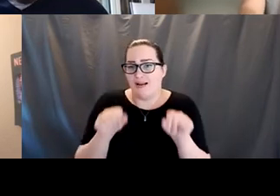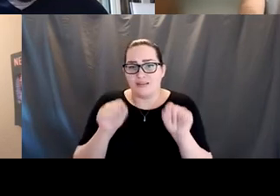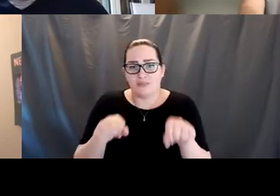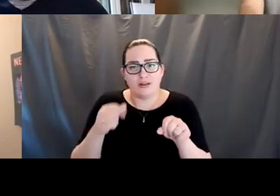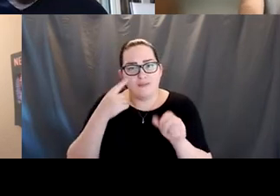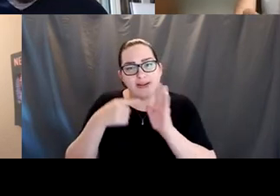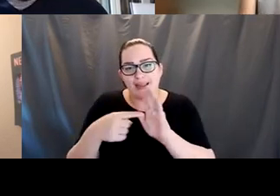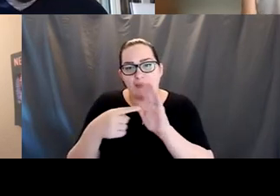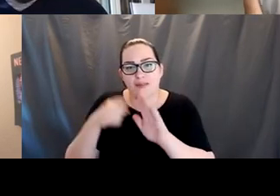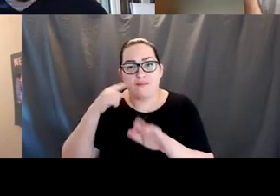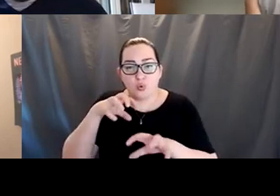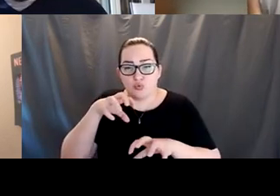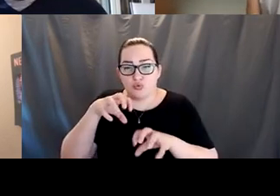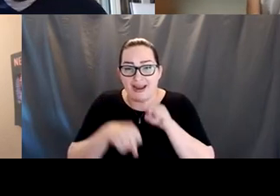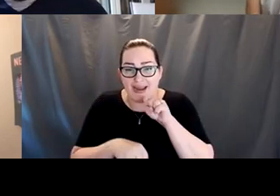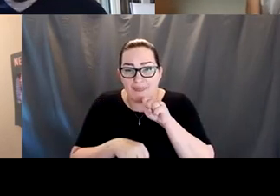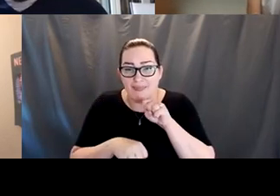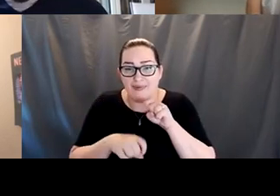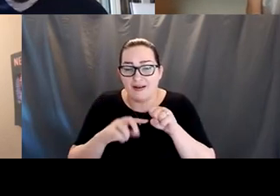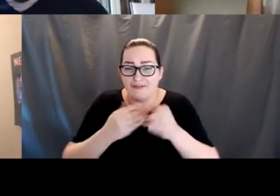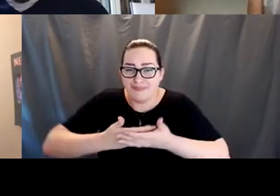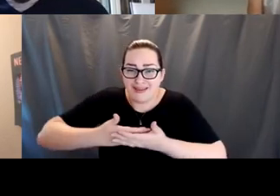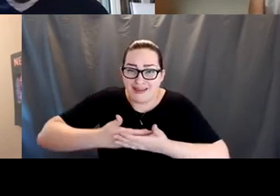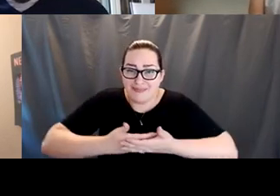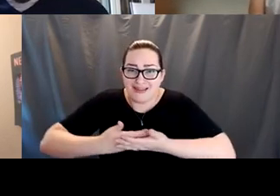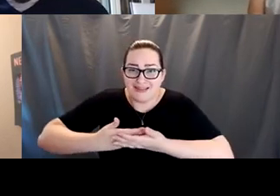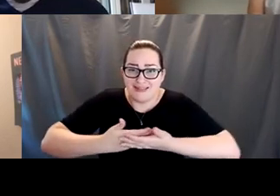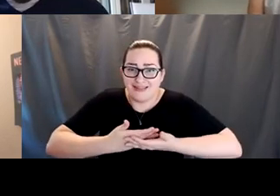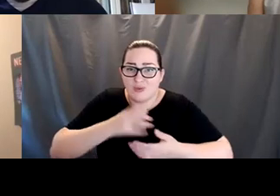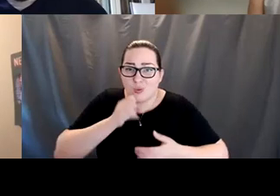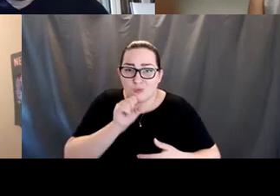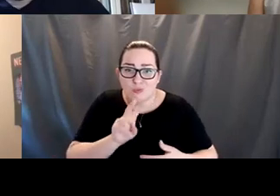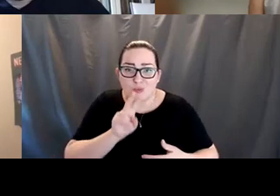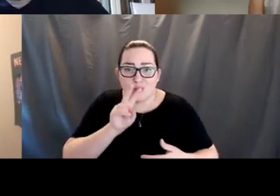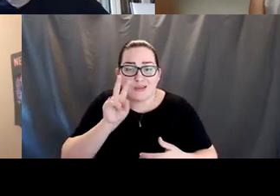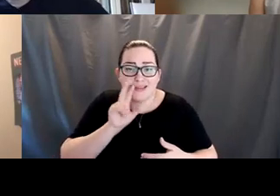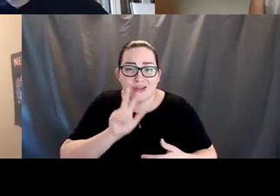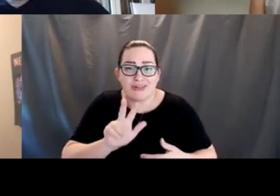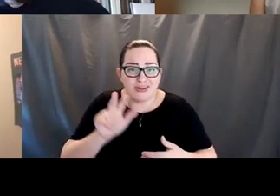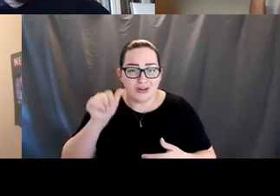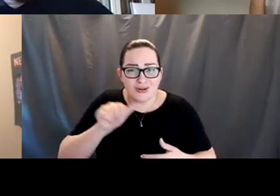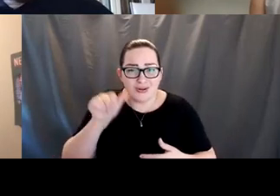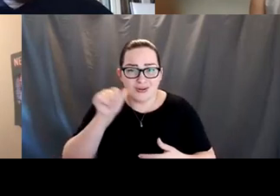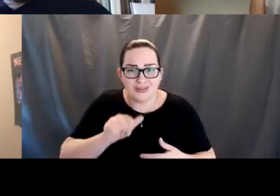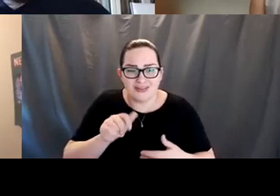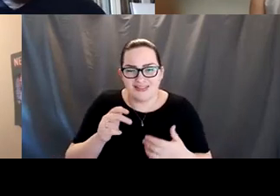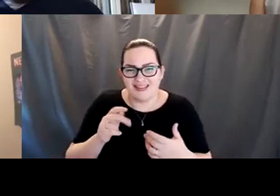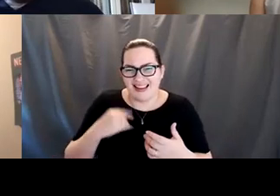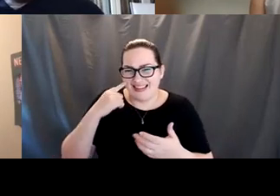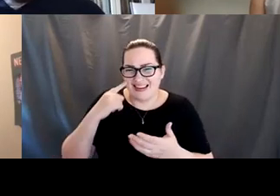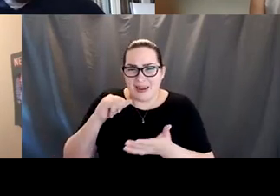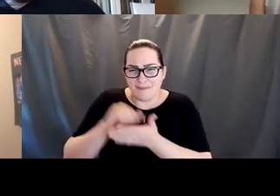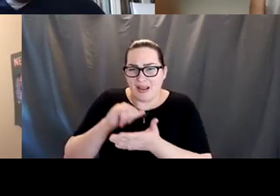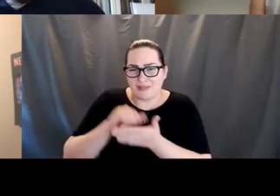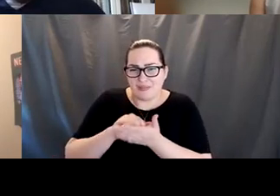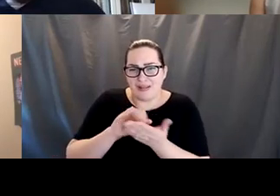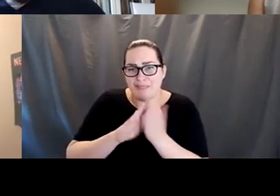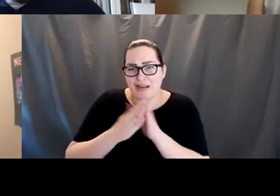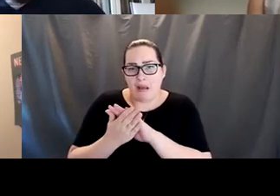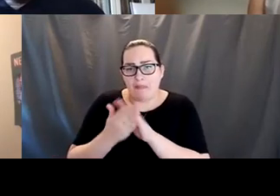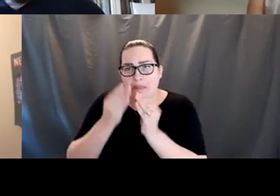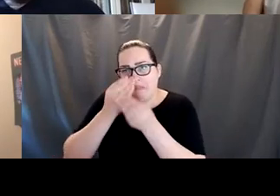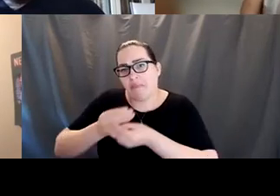is really important right now with what happened in the last 4 years, the way fake news became this like rallying